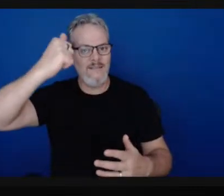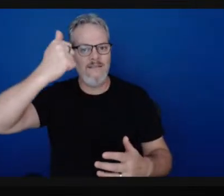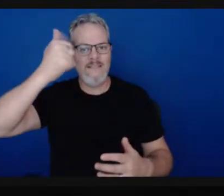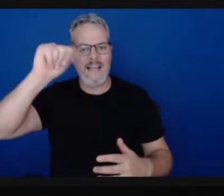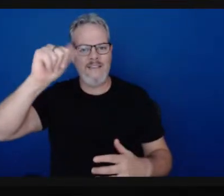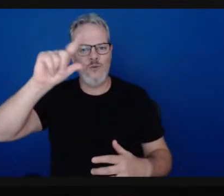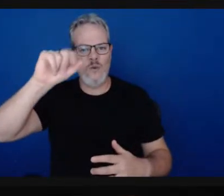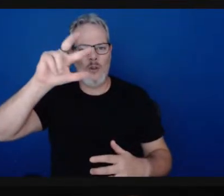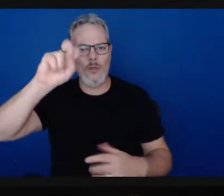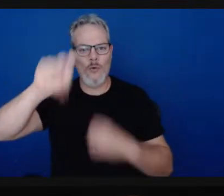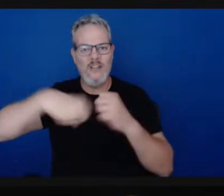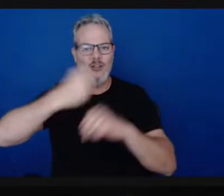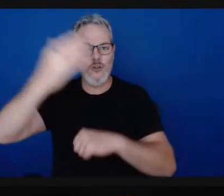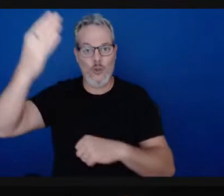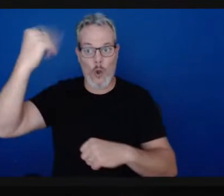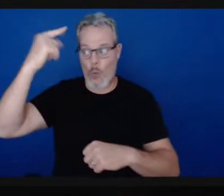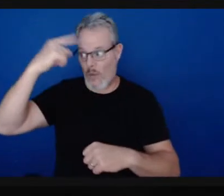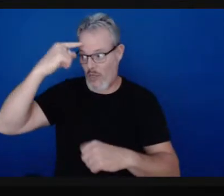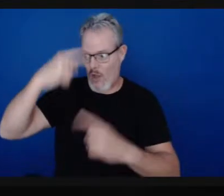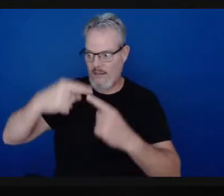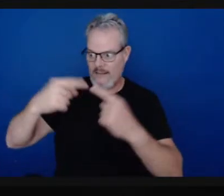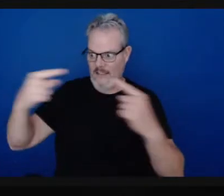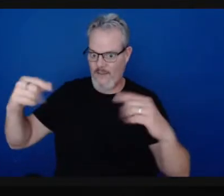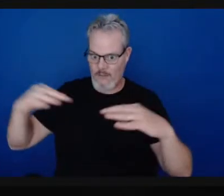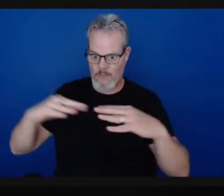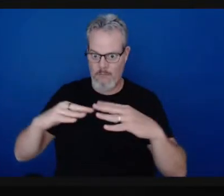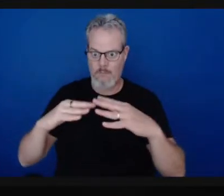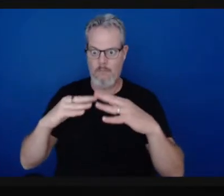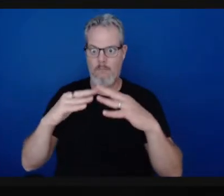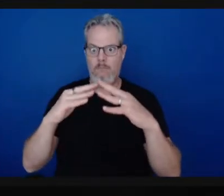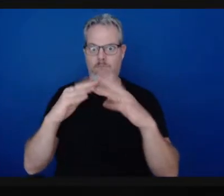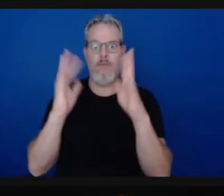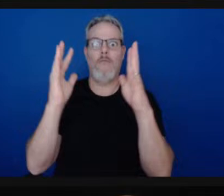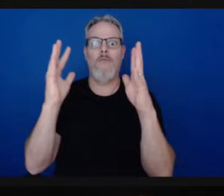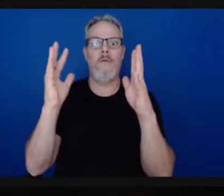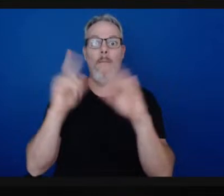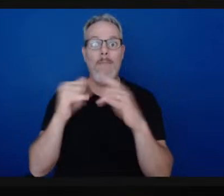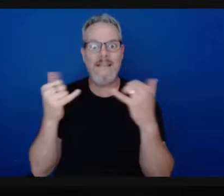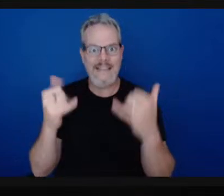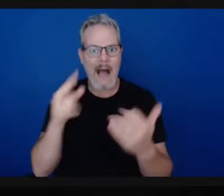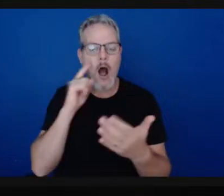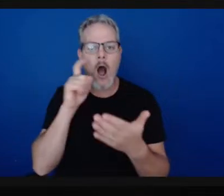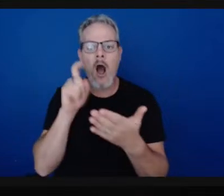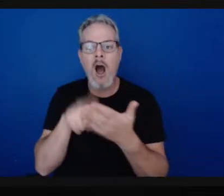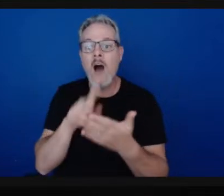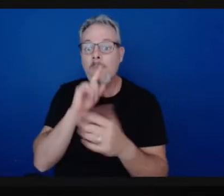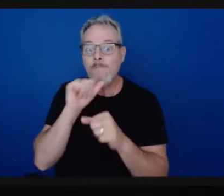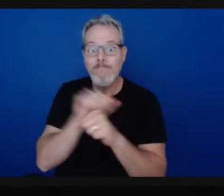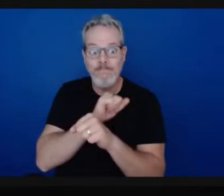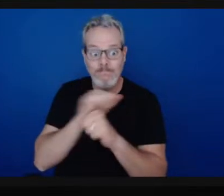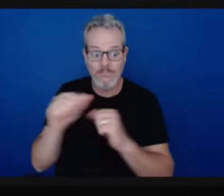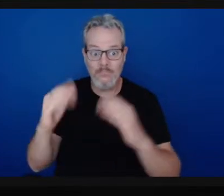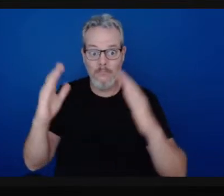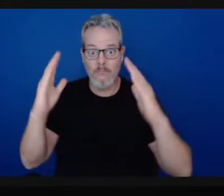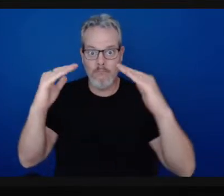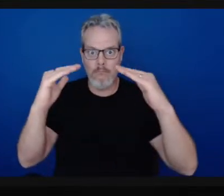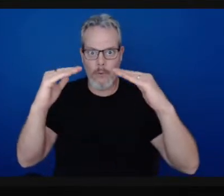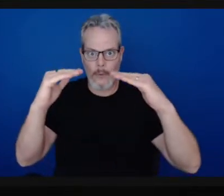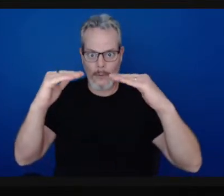come up, it should push the plate up, everything should be deflected upwards. But now we're seeing actually a punctured up, and we're seeing a